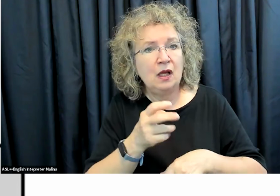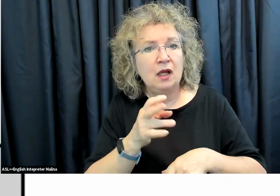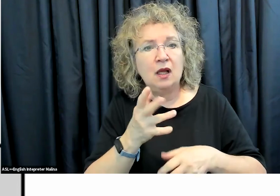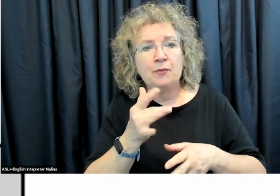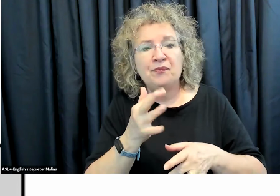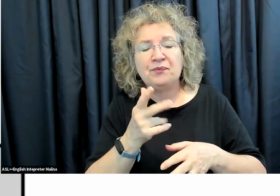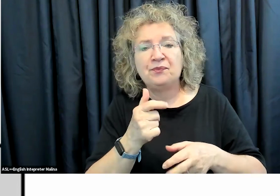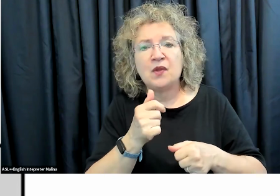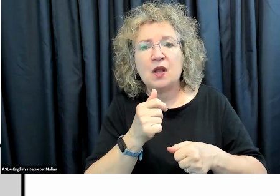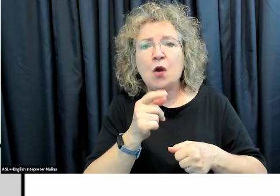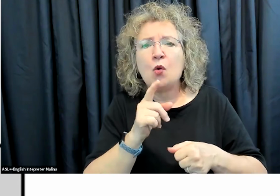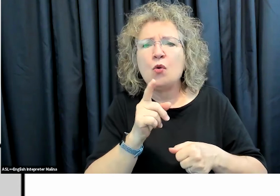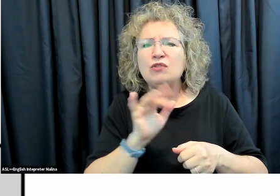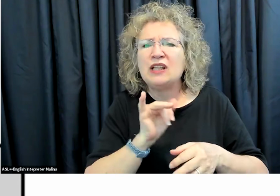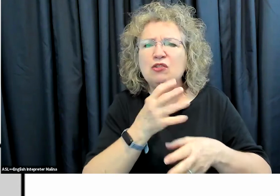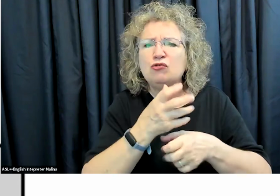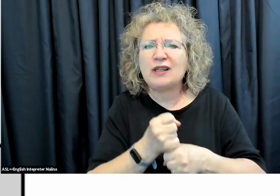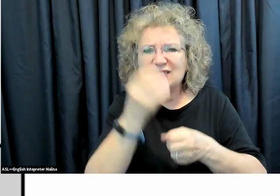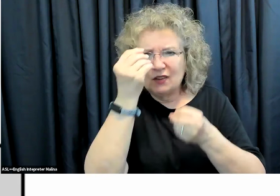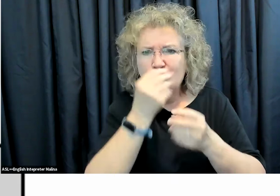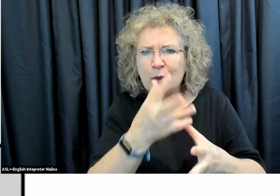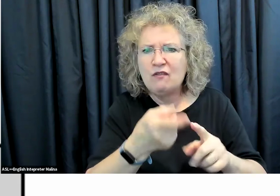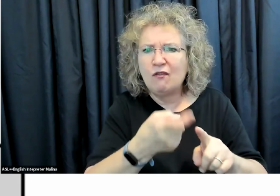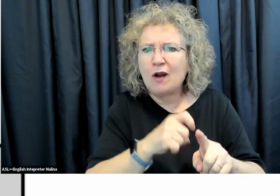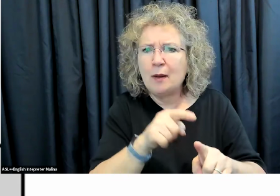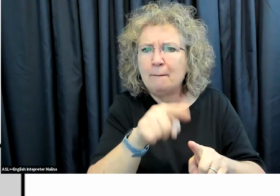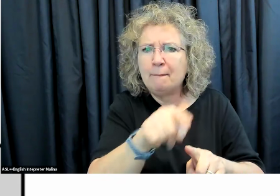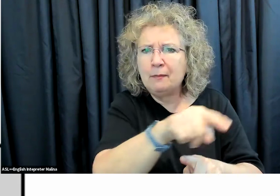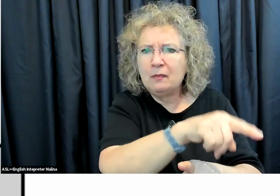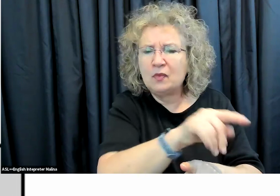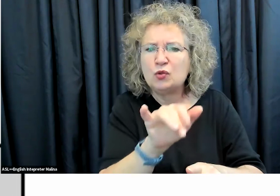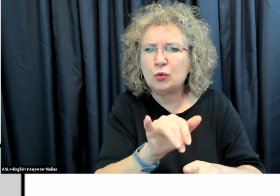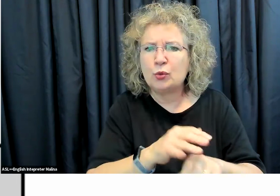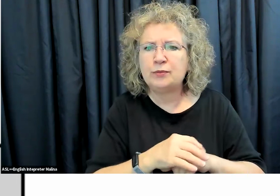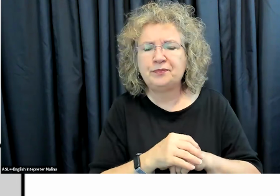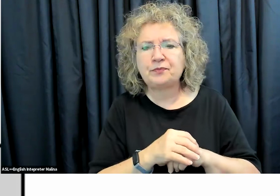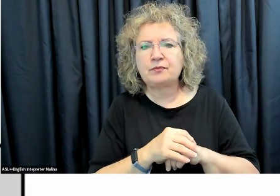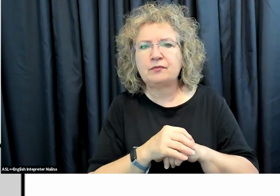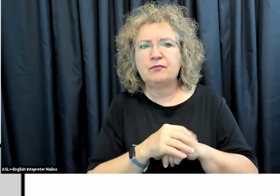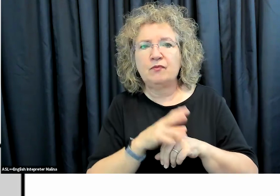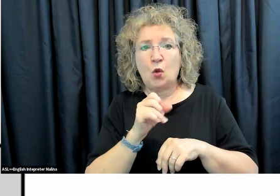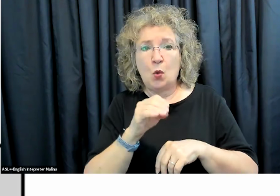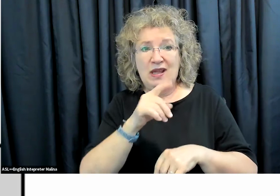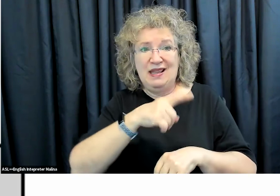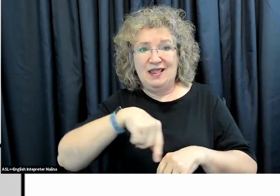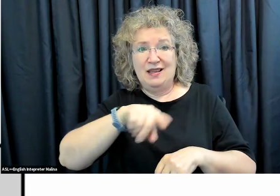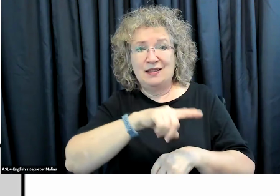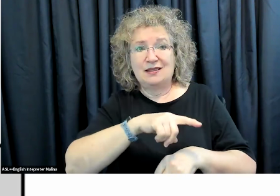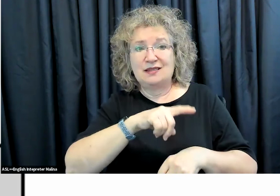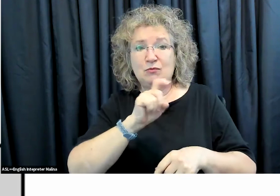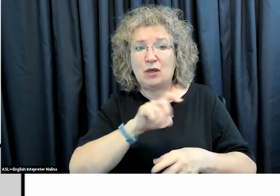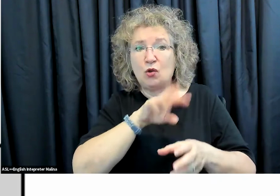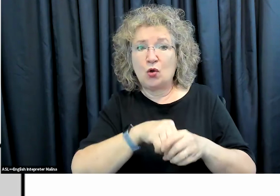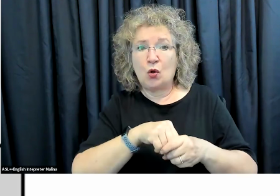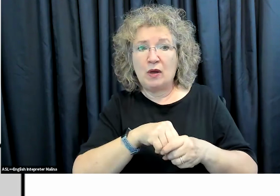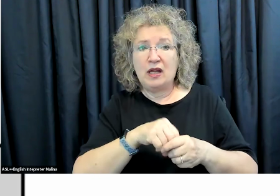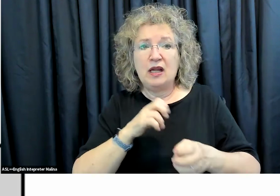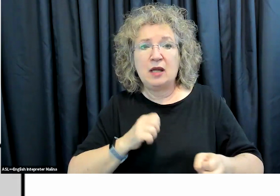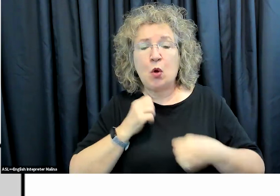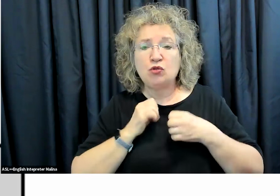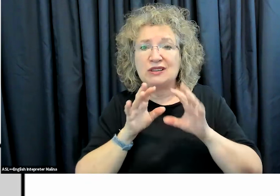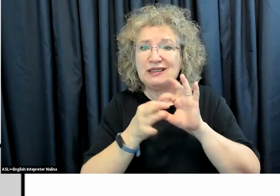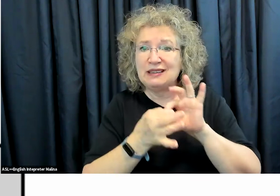from. And so with this, preparedness must also include emotional connection and collective care. Preparedness in that way is